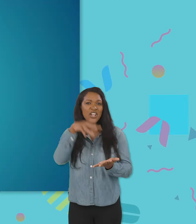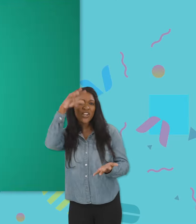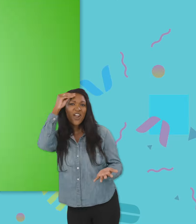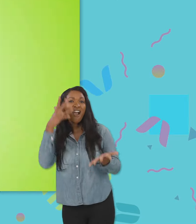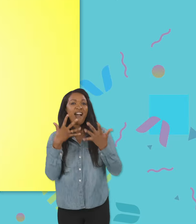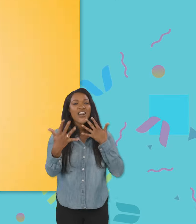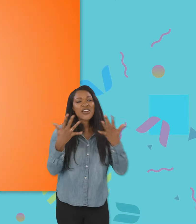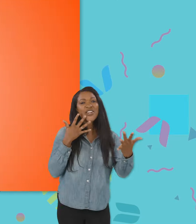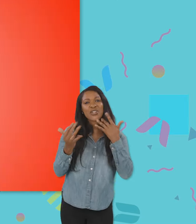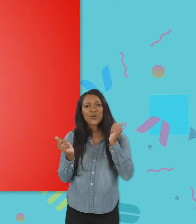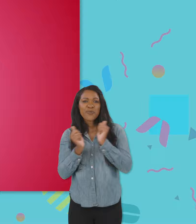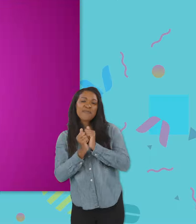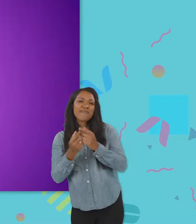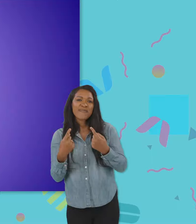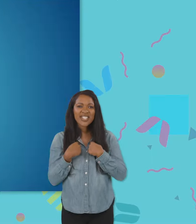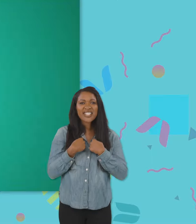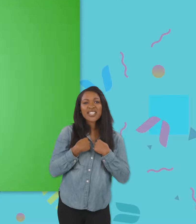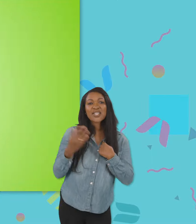Come learn some colors with me.